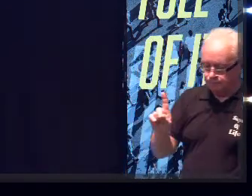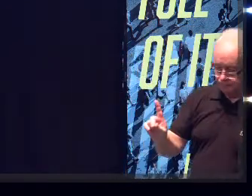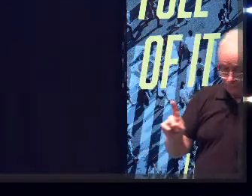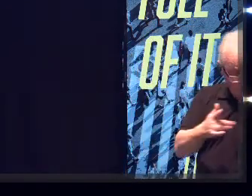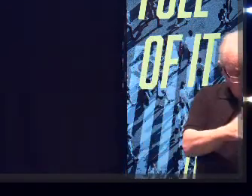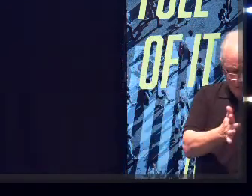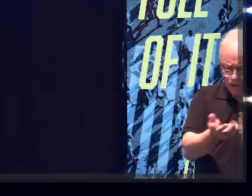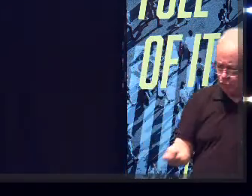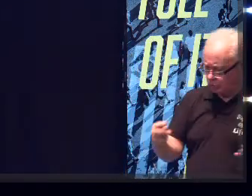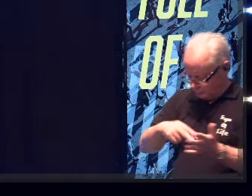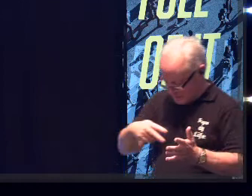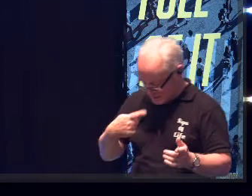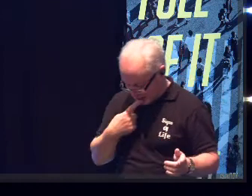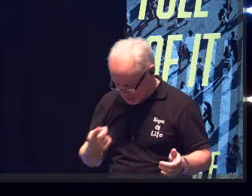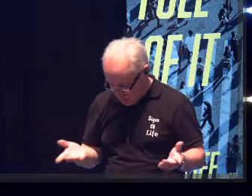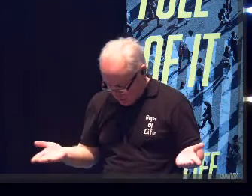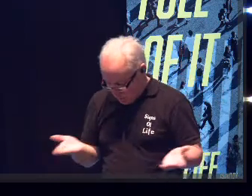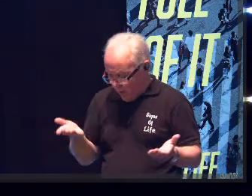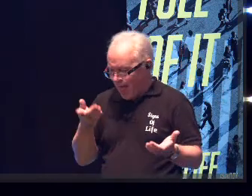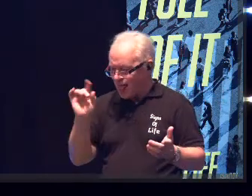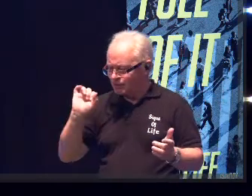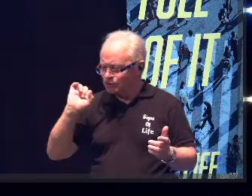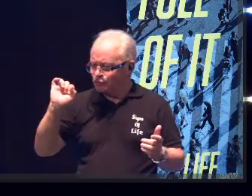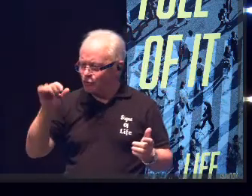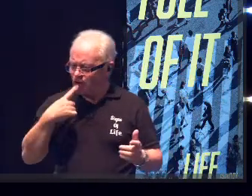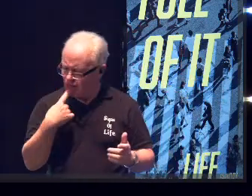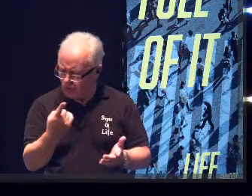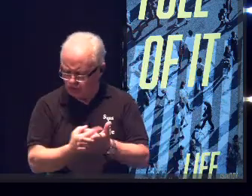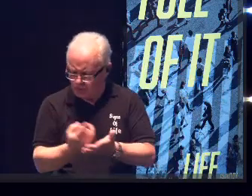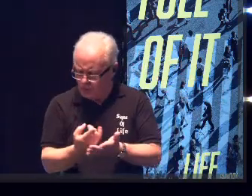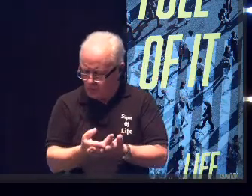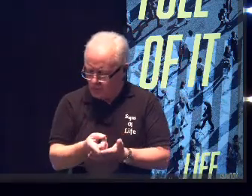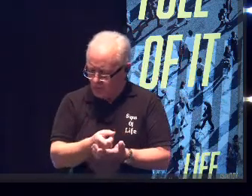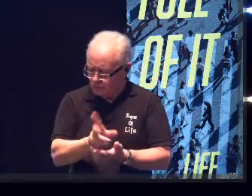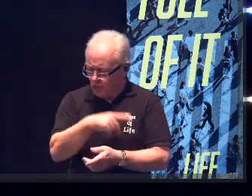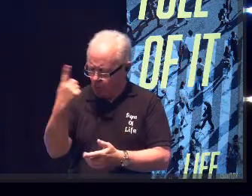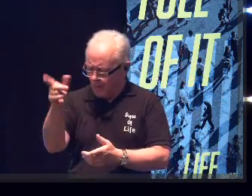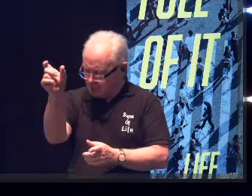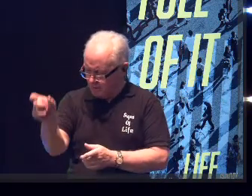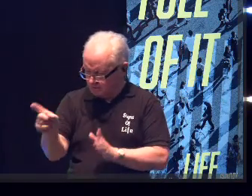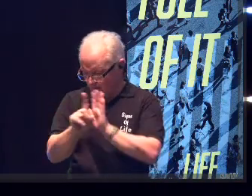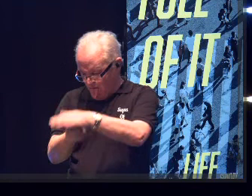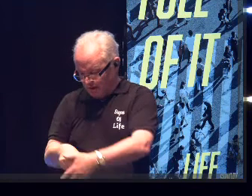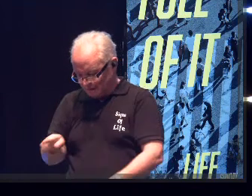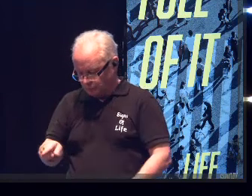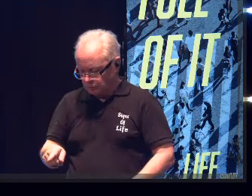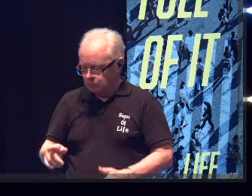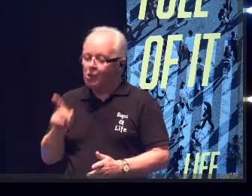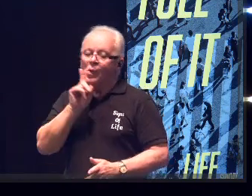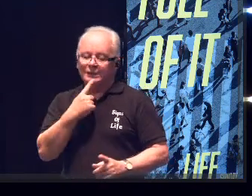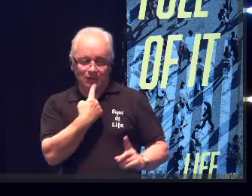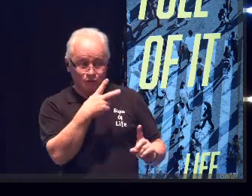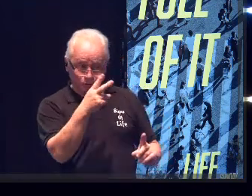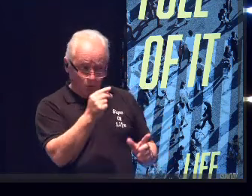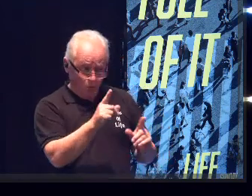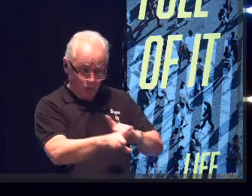said to the woman, 'Where are your accusers? Didn't even one of them condemn you?' 'No, Lord,' she says. And